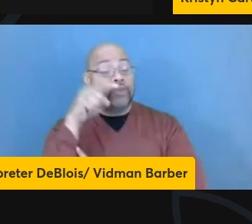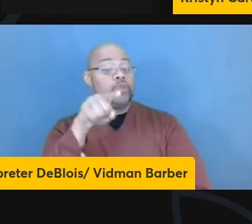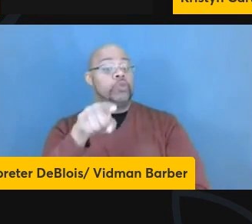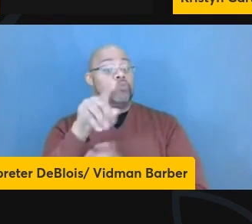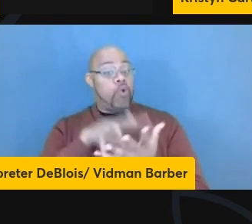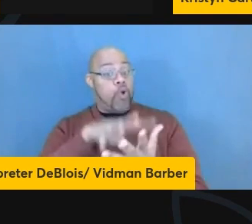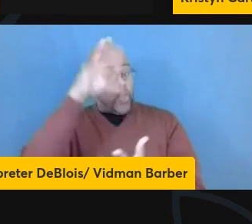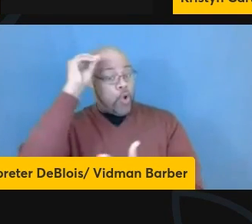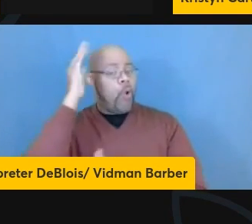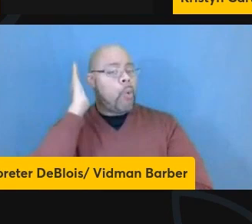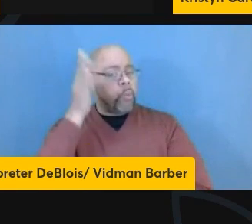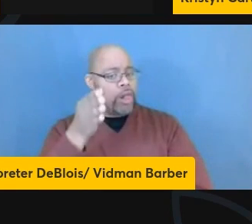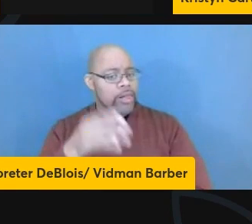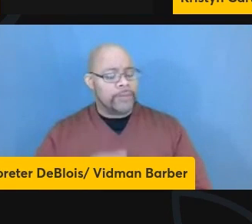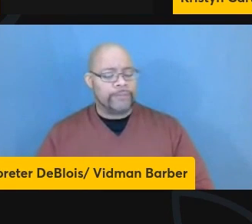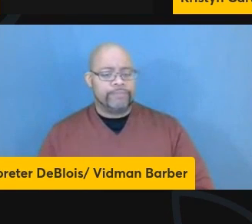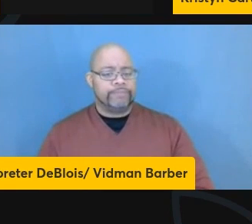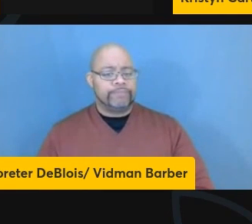learn it.